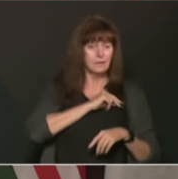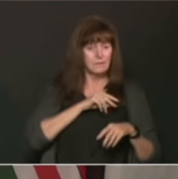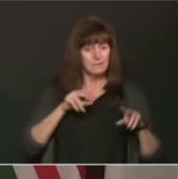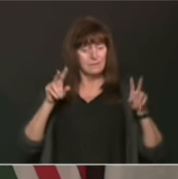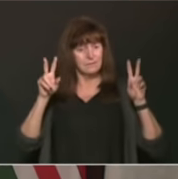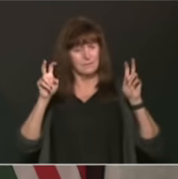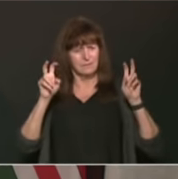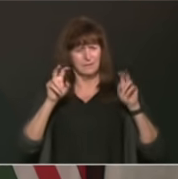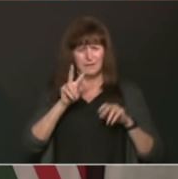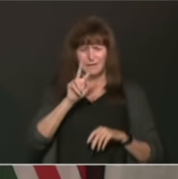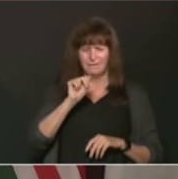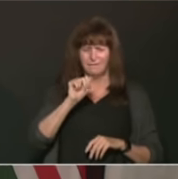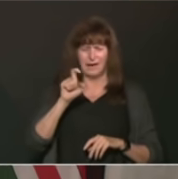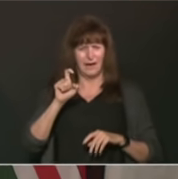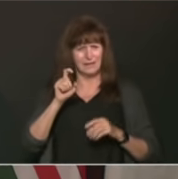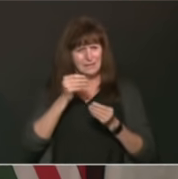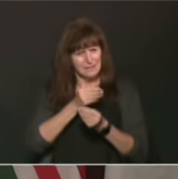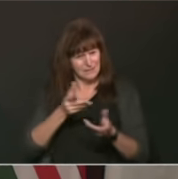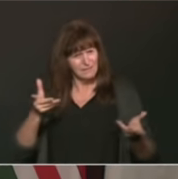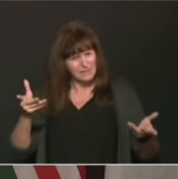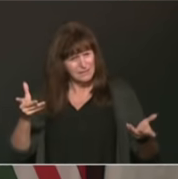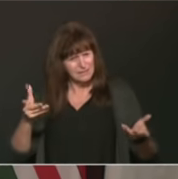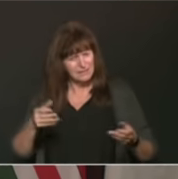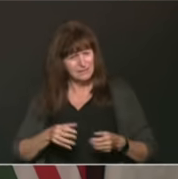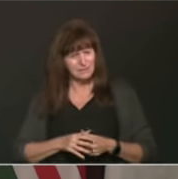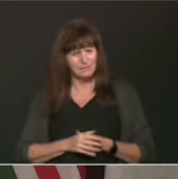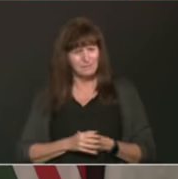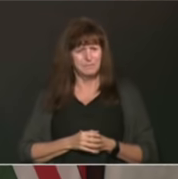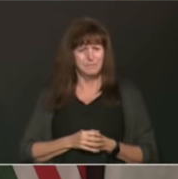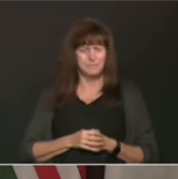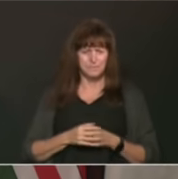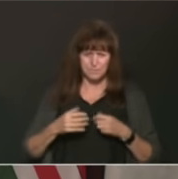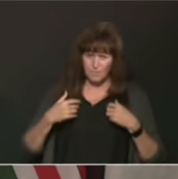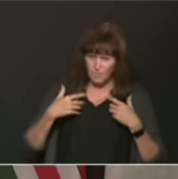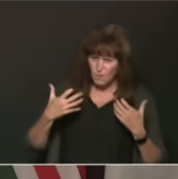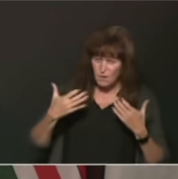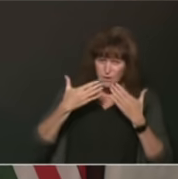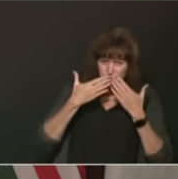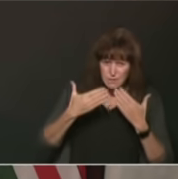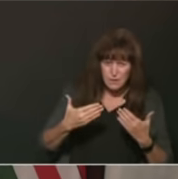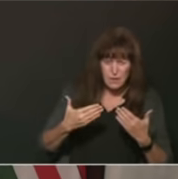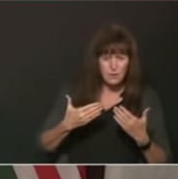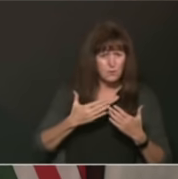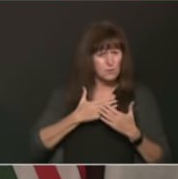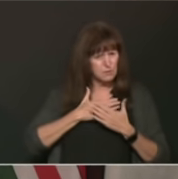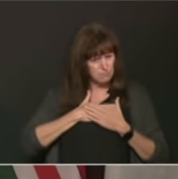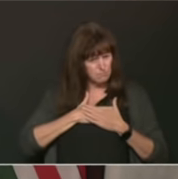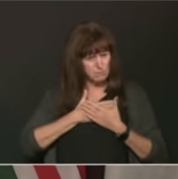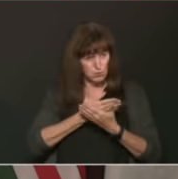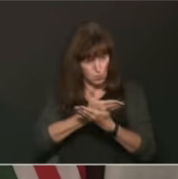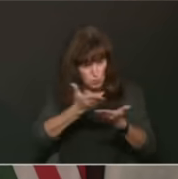Thanksgiving weekend, I want to take a moment to express my gratitude and my thanks to all of you.